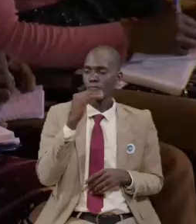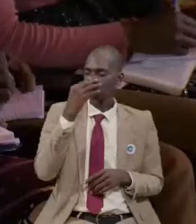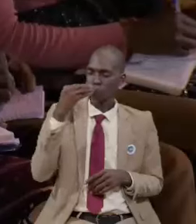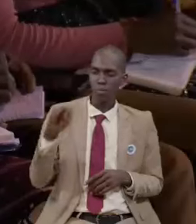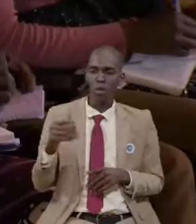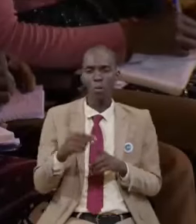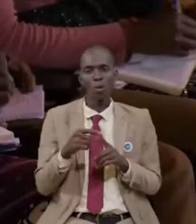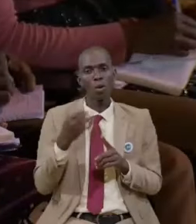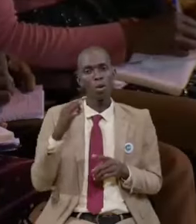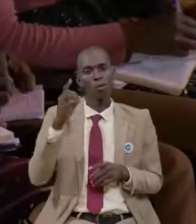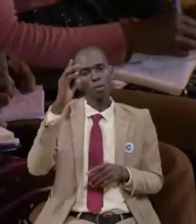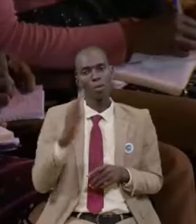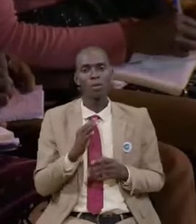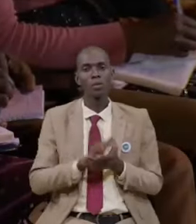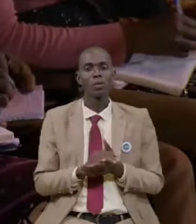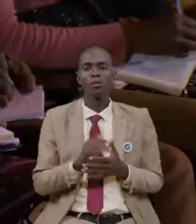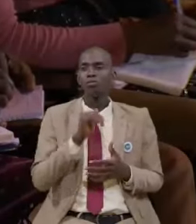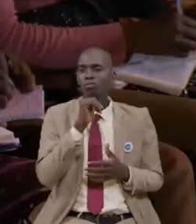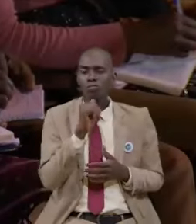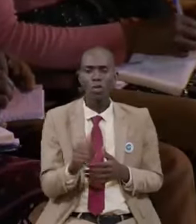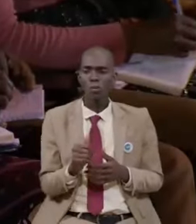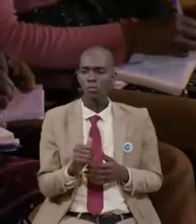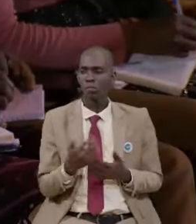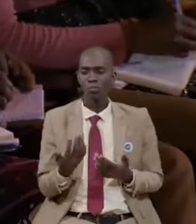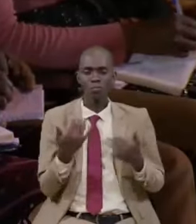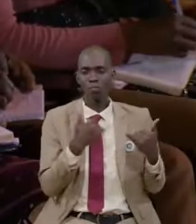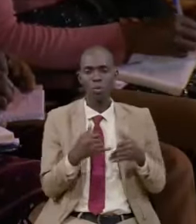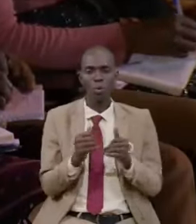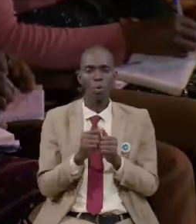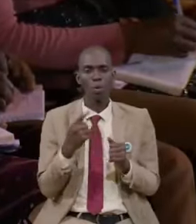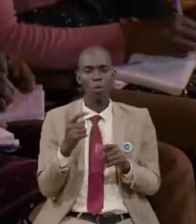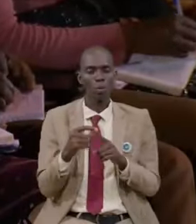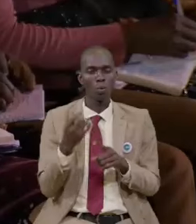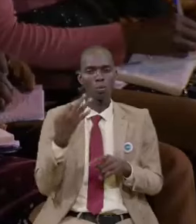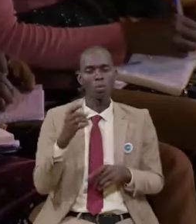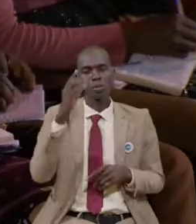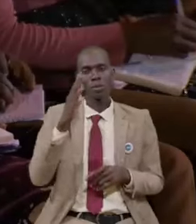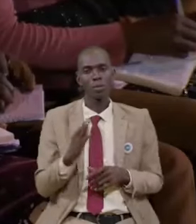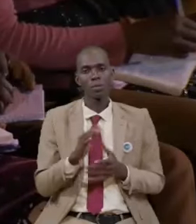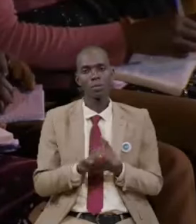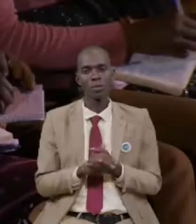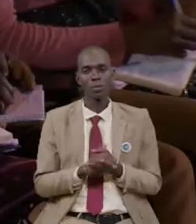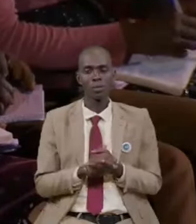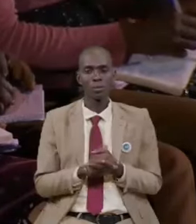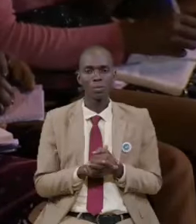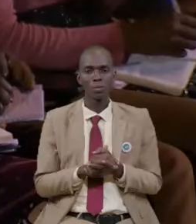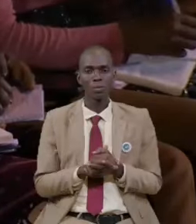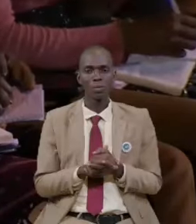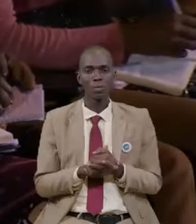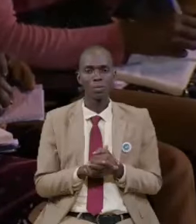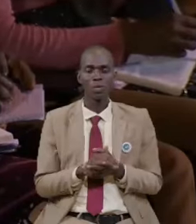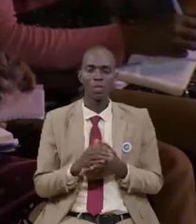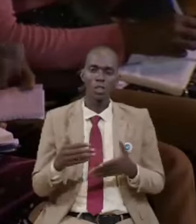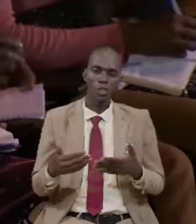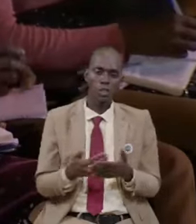of the salvation of God, but your new nature. If any